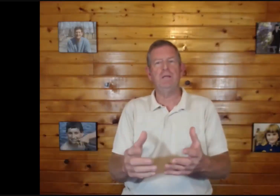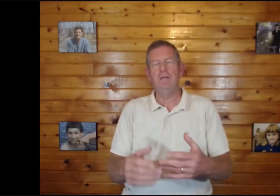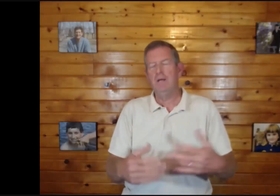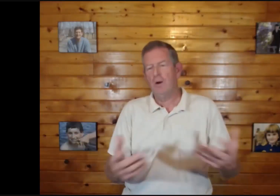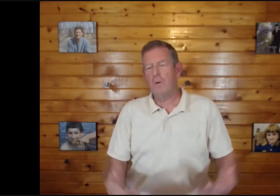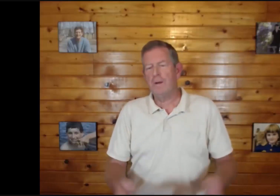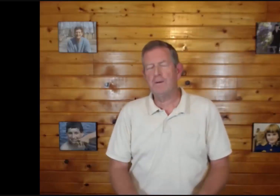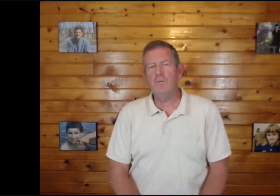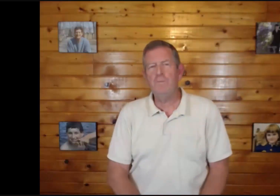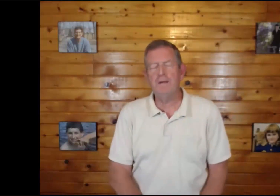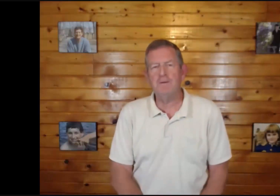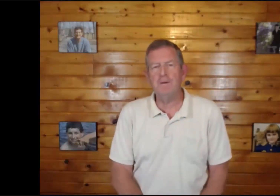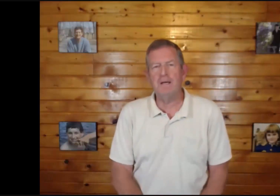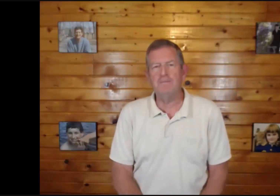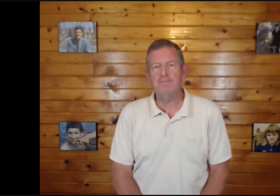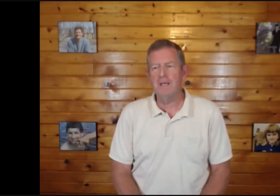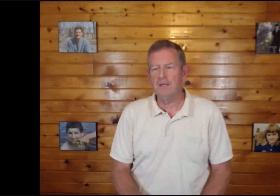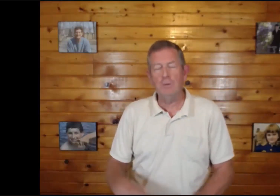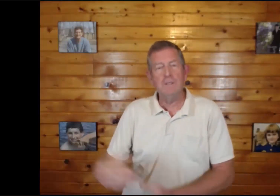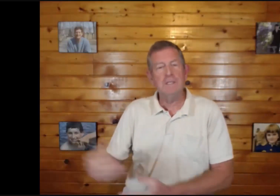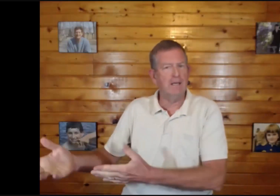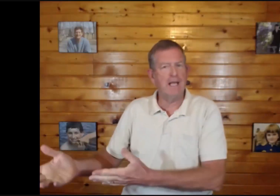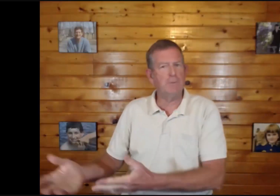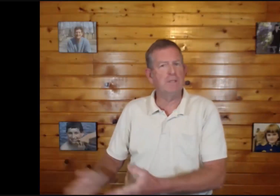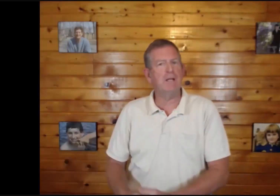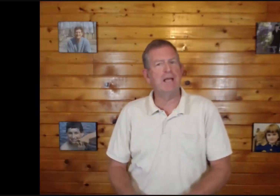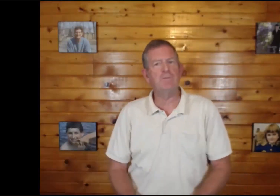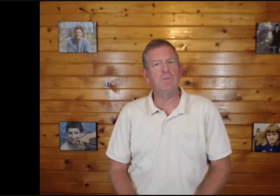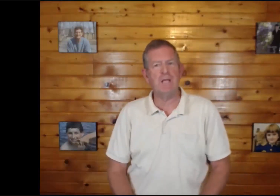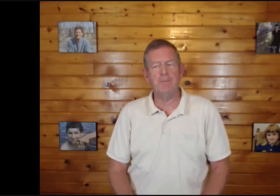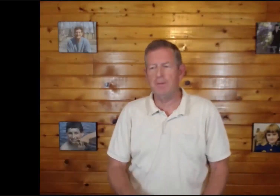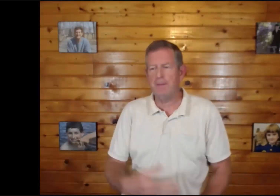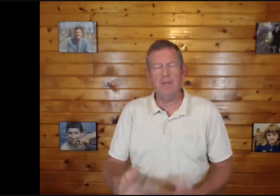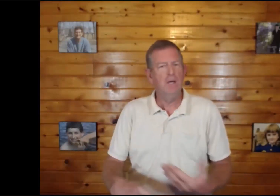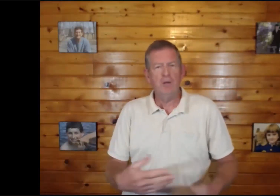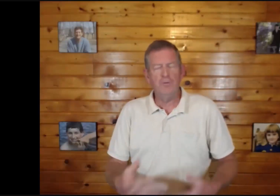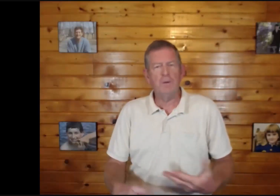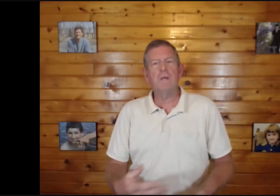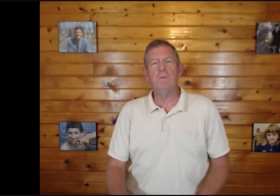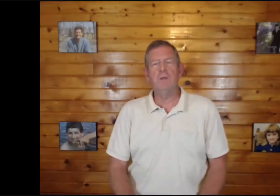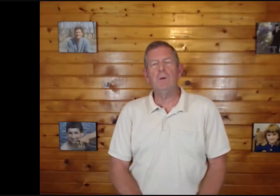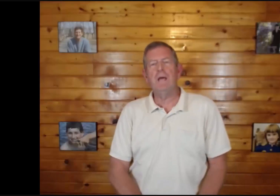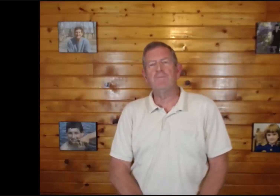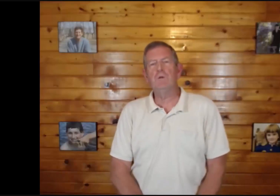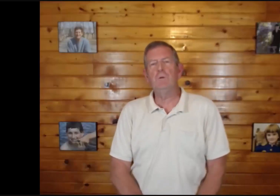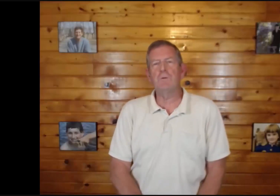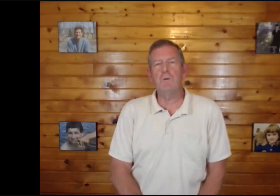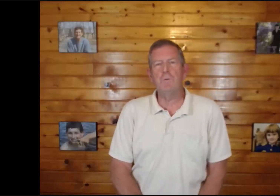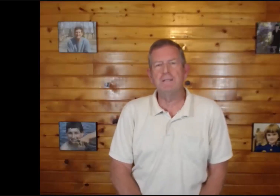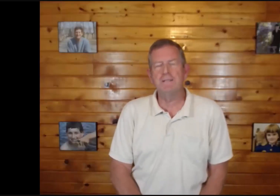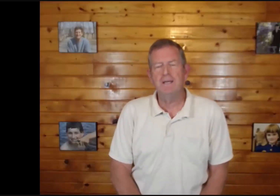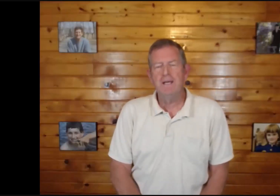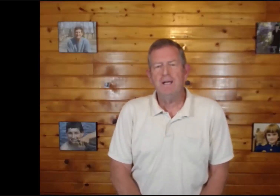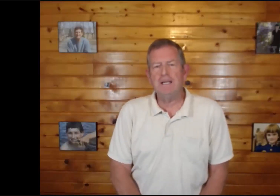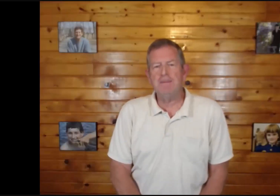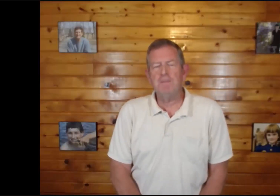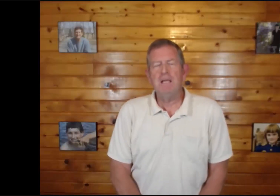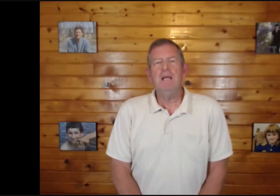this week or whether you've been you attended last week's class, for example, and maybe you've been working with the ULAT for 2 or 3